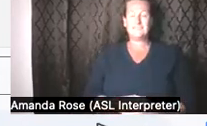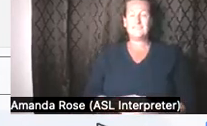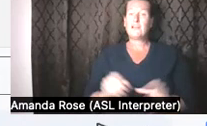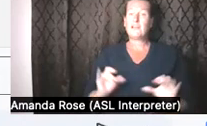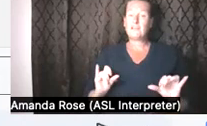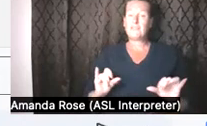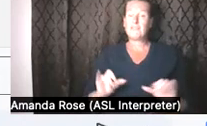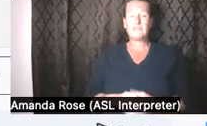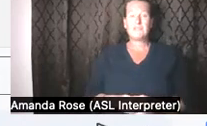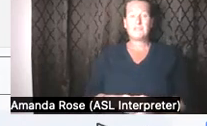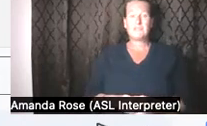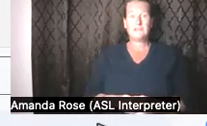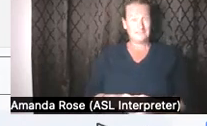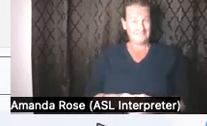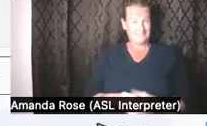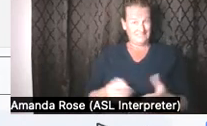Yeah. Are you reading?